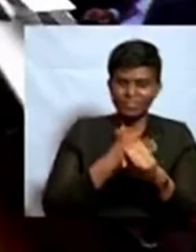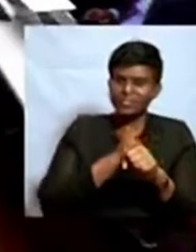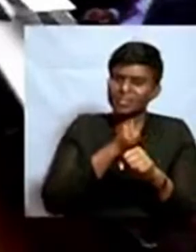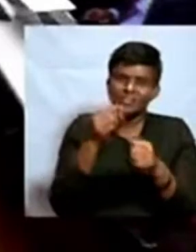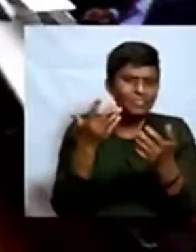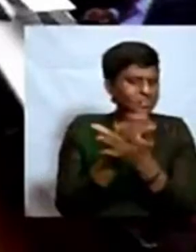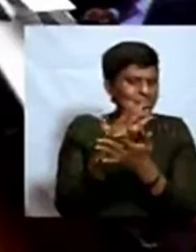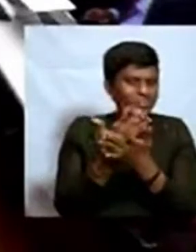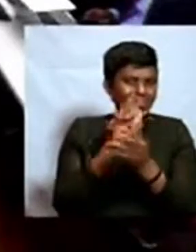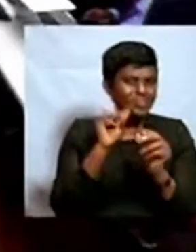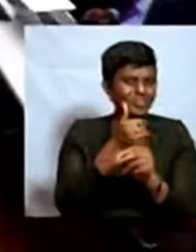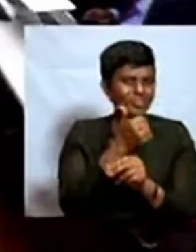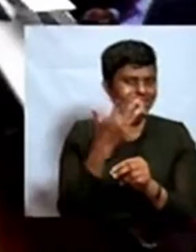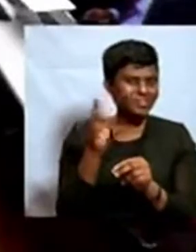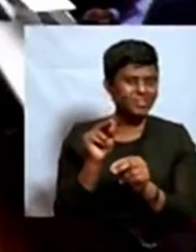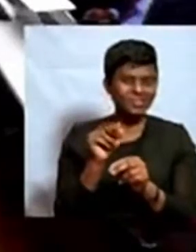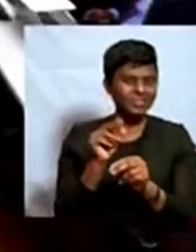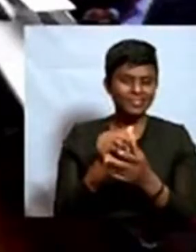fear anything.